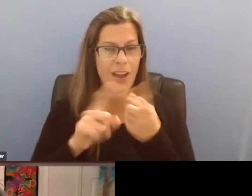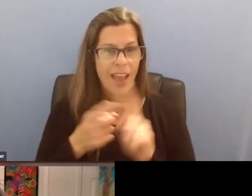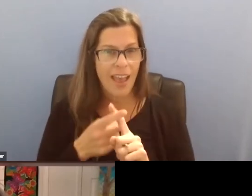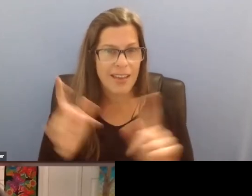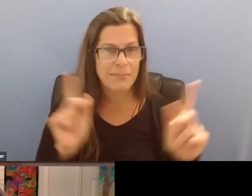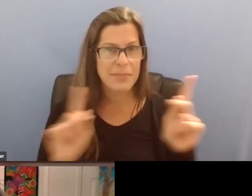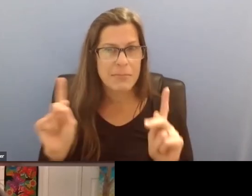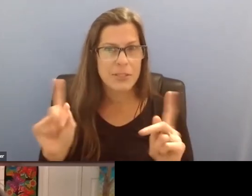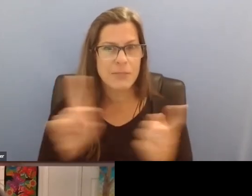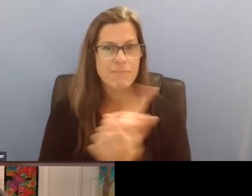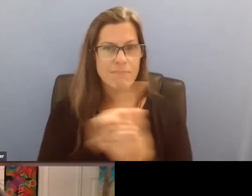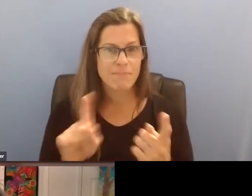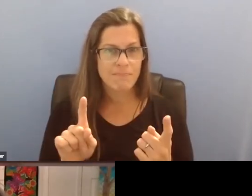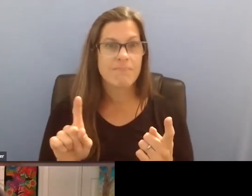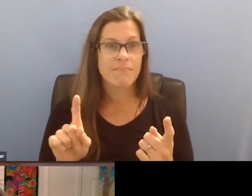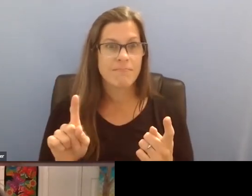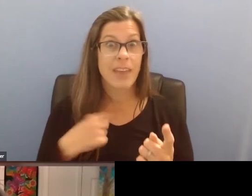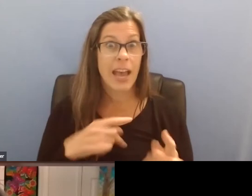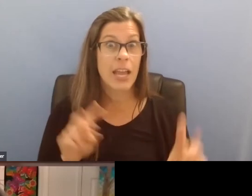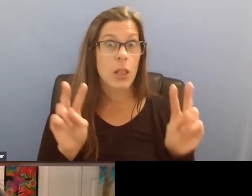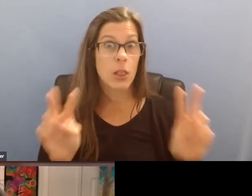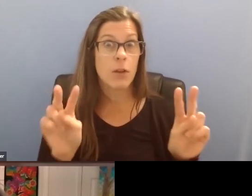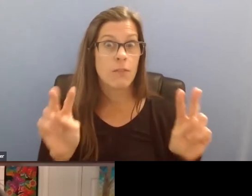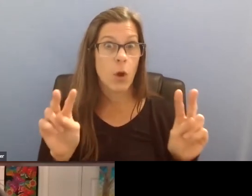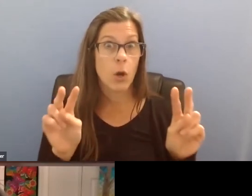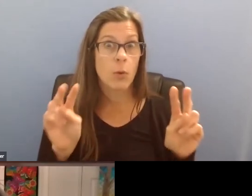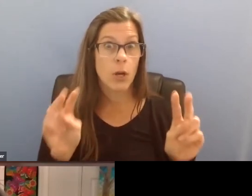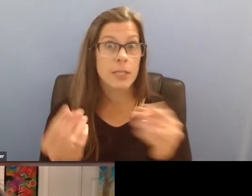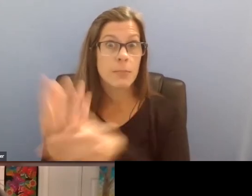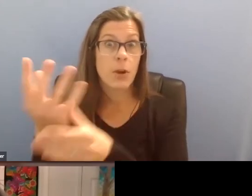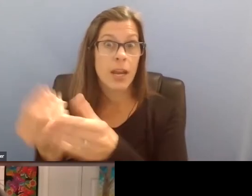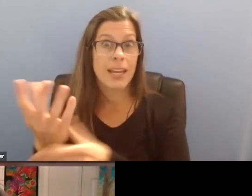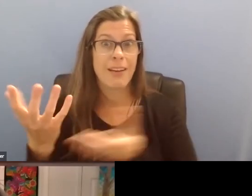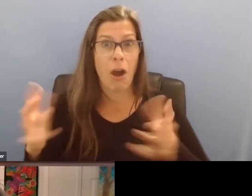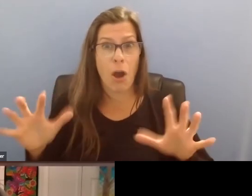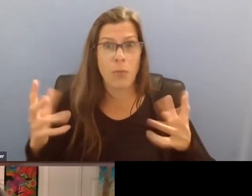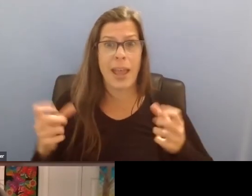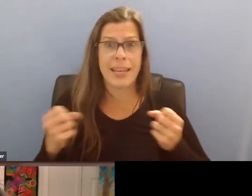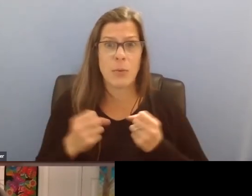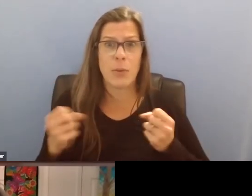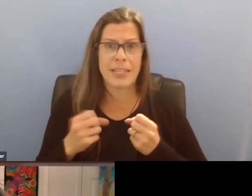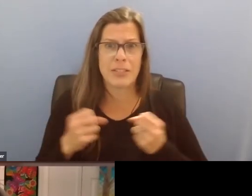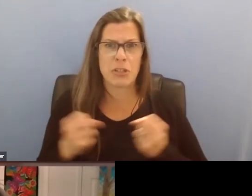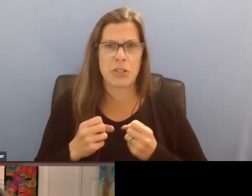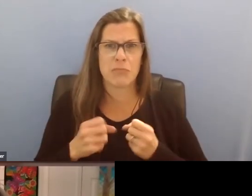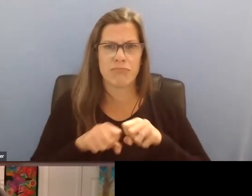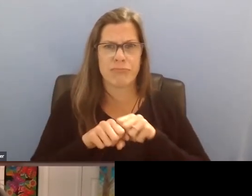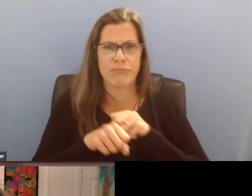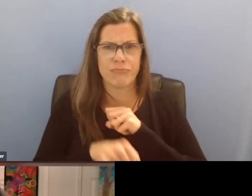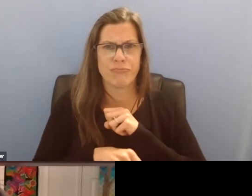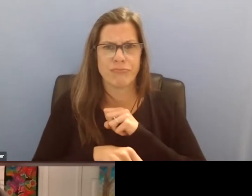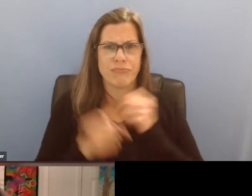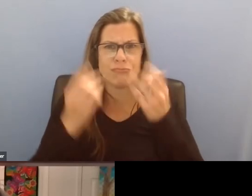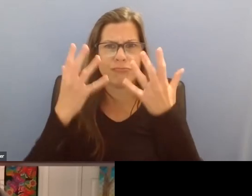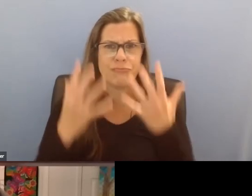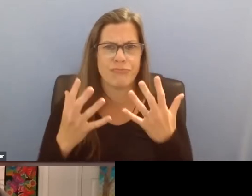I look forward to spring, I'm already lamenting the winter, and it hasn't even started yet. And I began